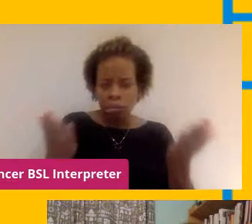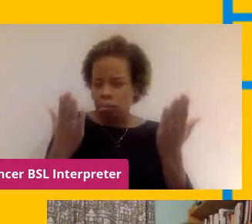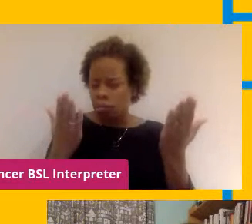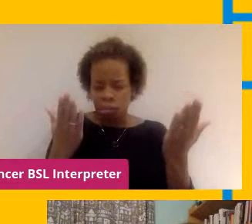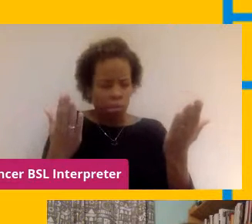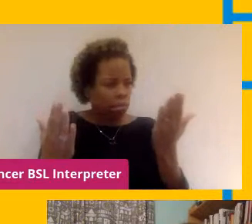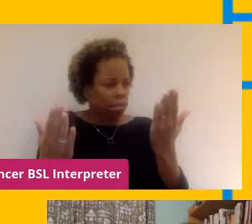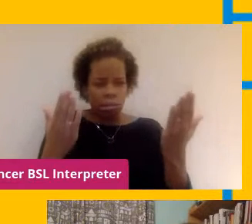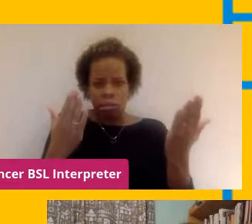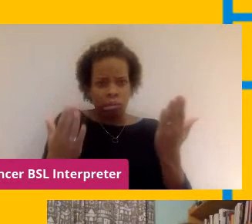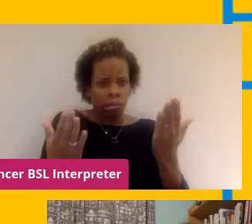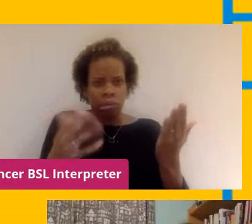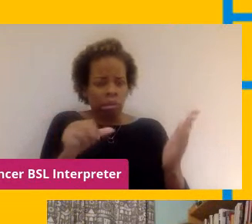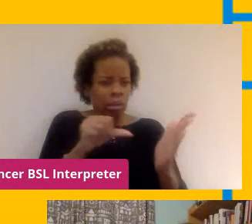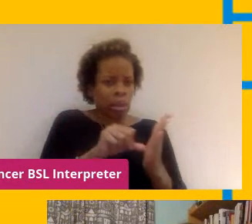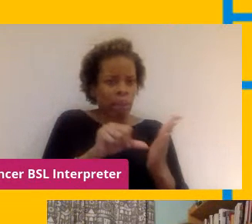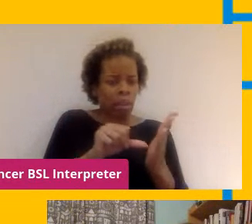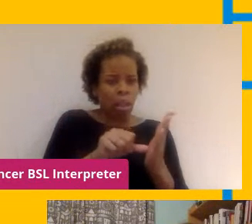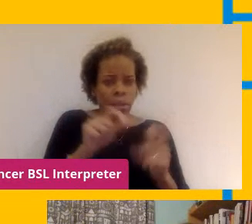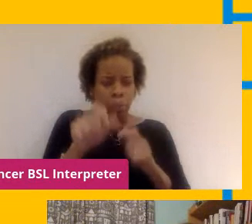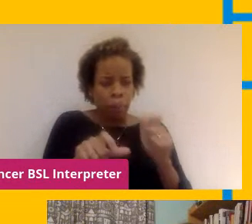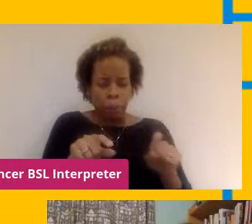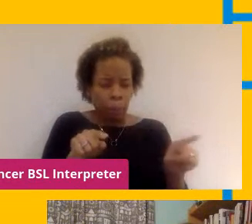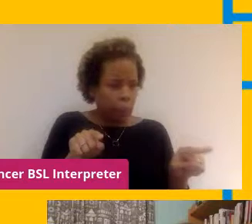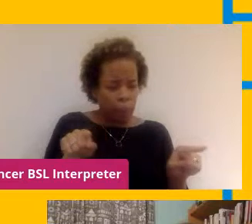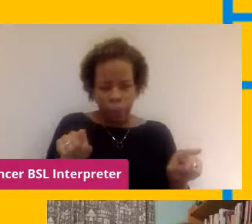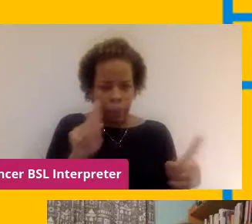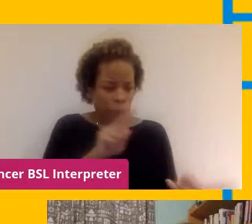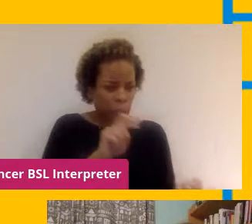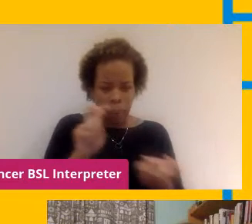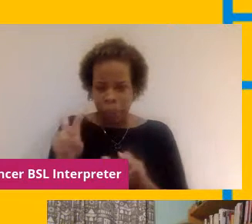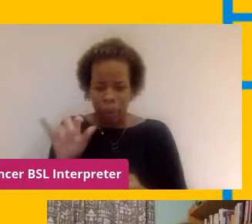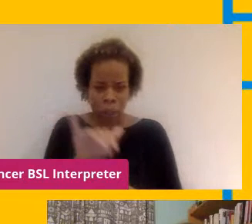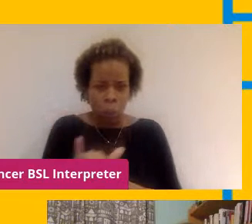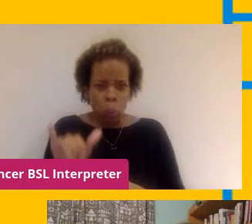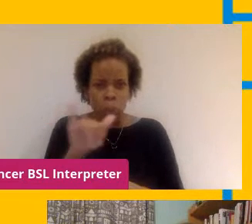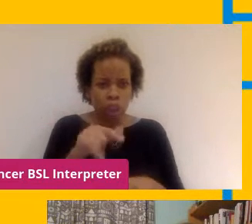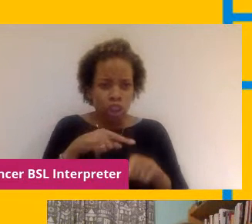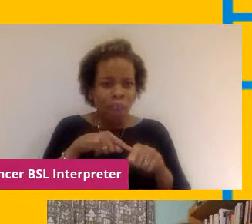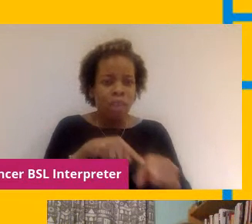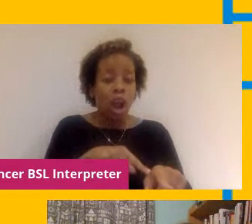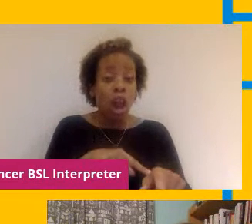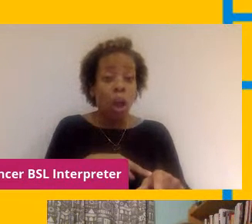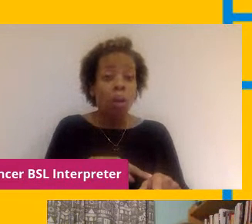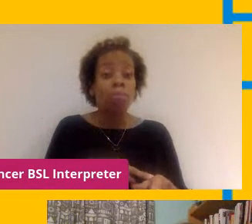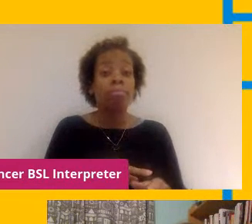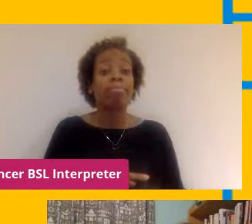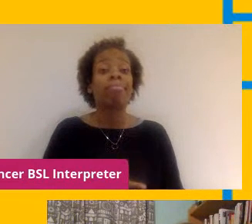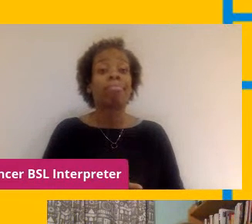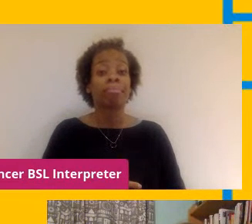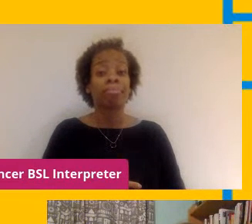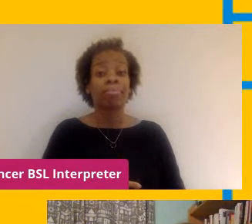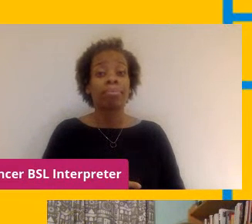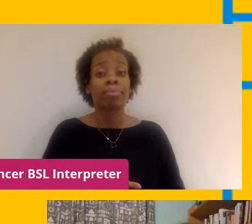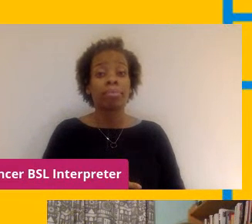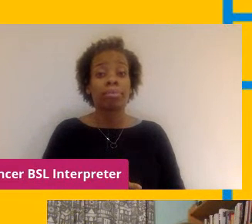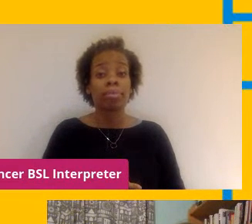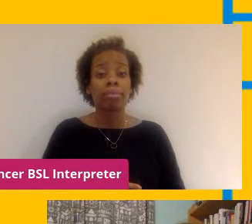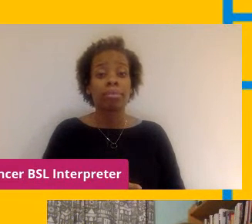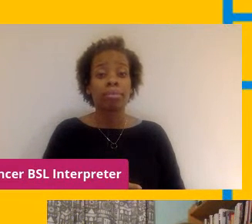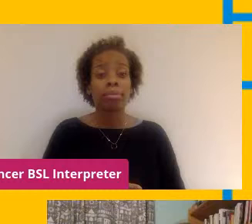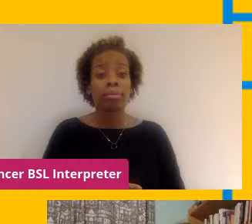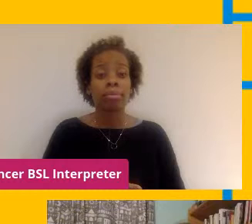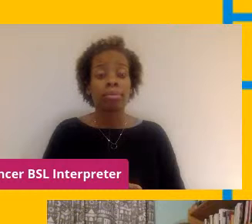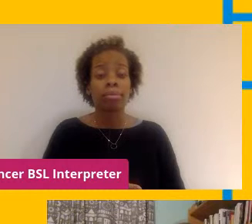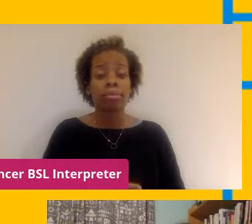it very, very difficult for individuals to actually navigate, I think, just in general terms. And I think unions